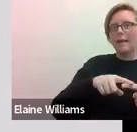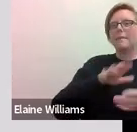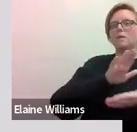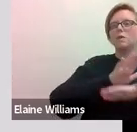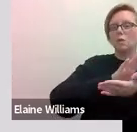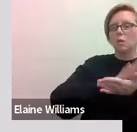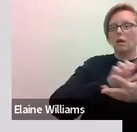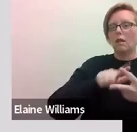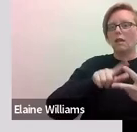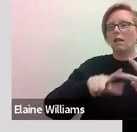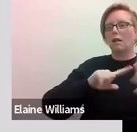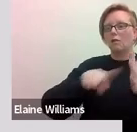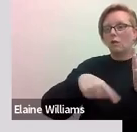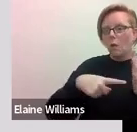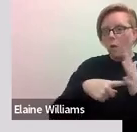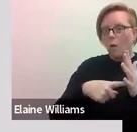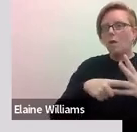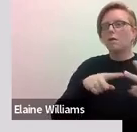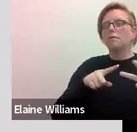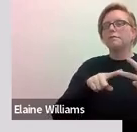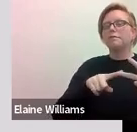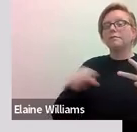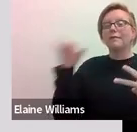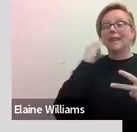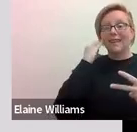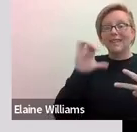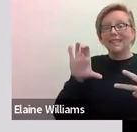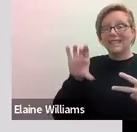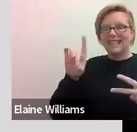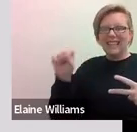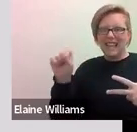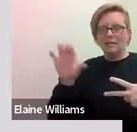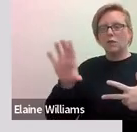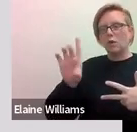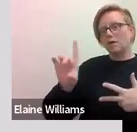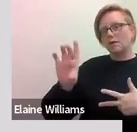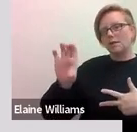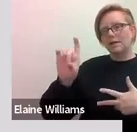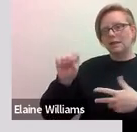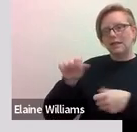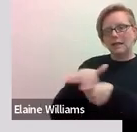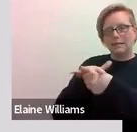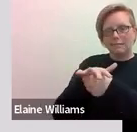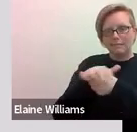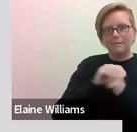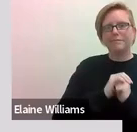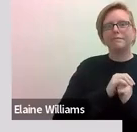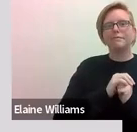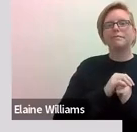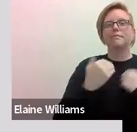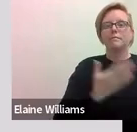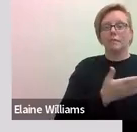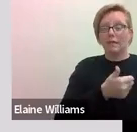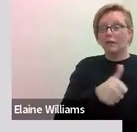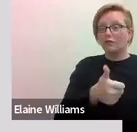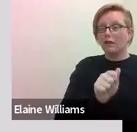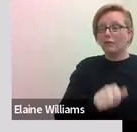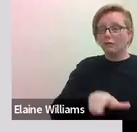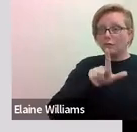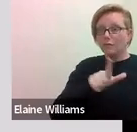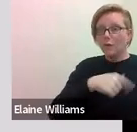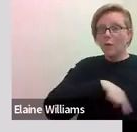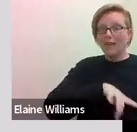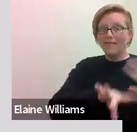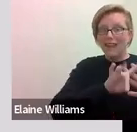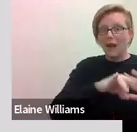or if you're from CDS, your CDS site and your role. And then this is just another visual that we found. So if there's anything in this visual that